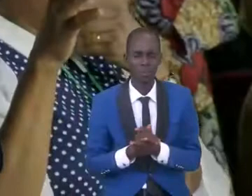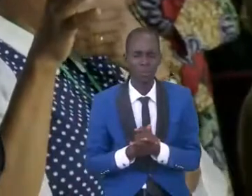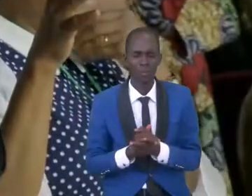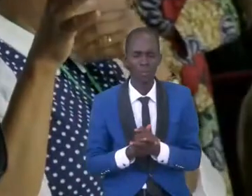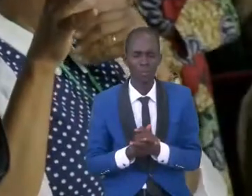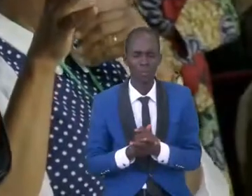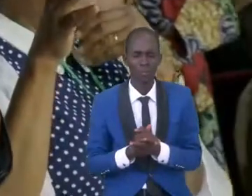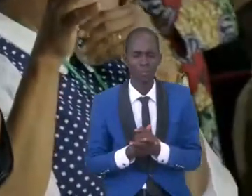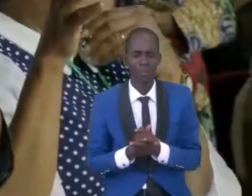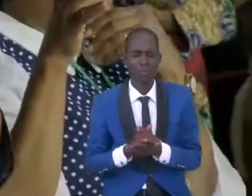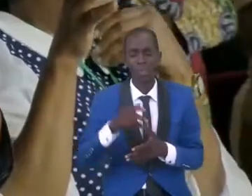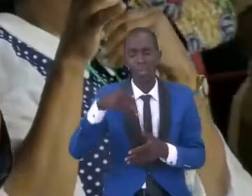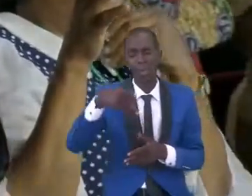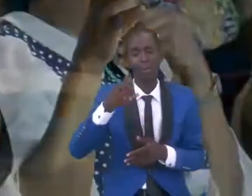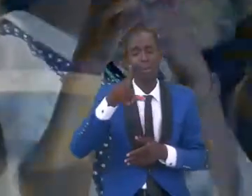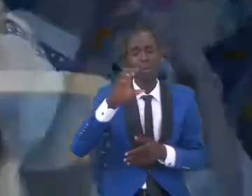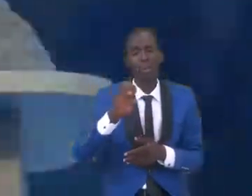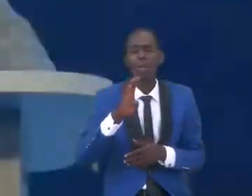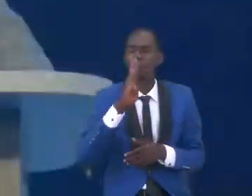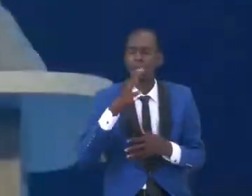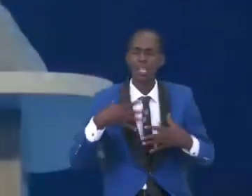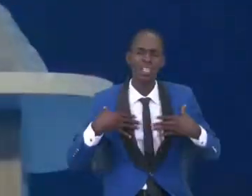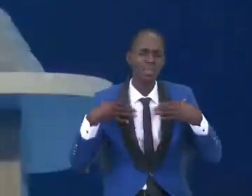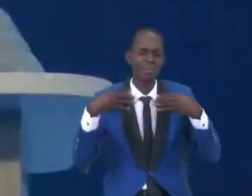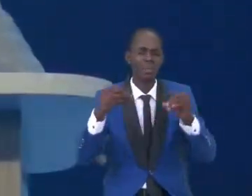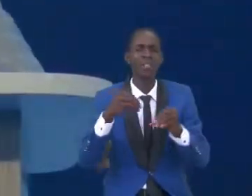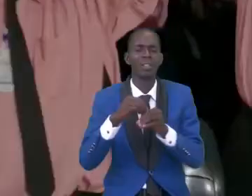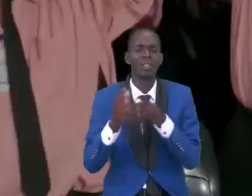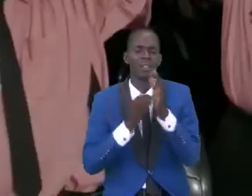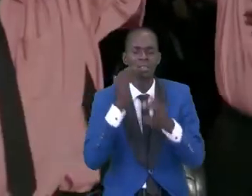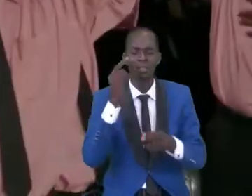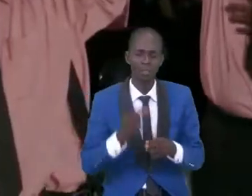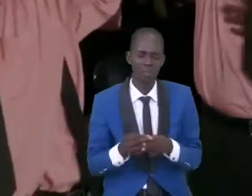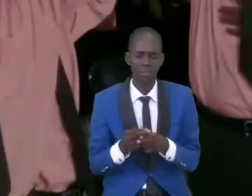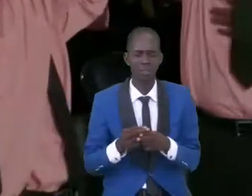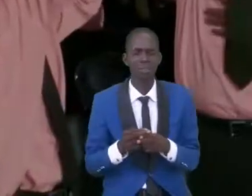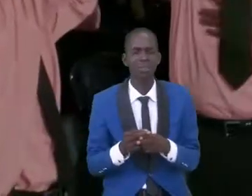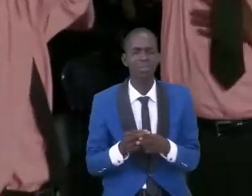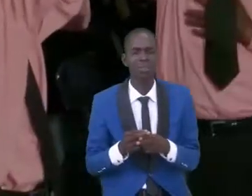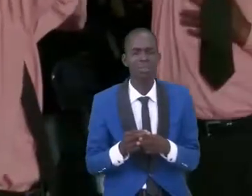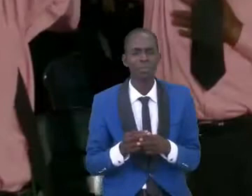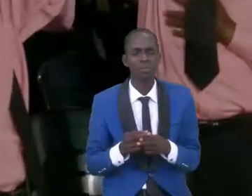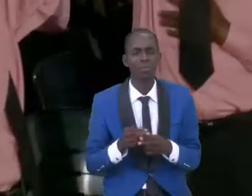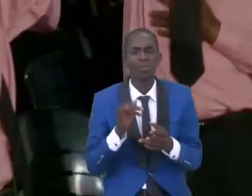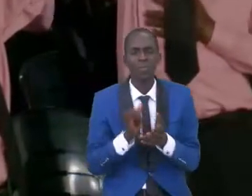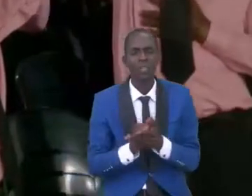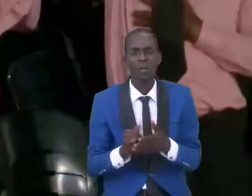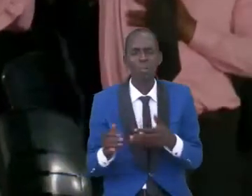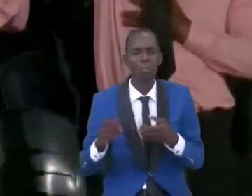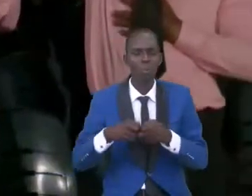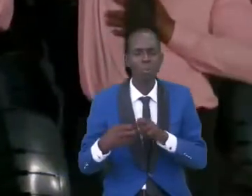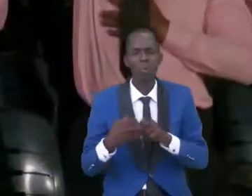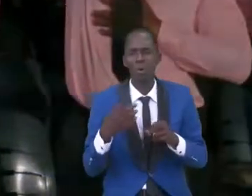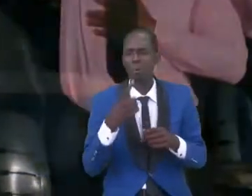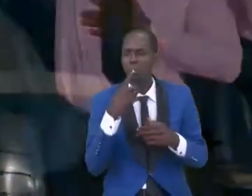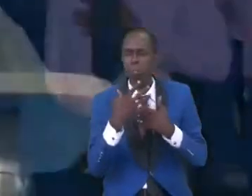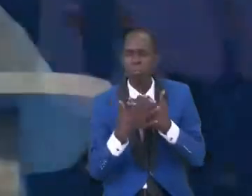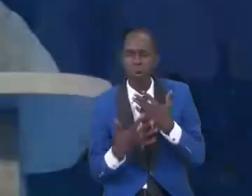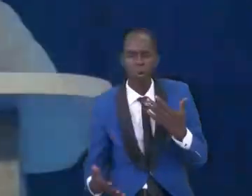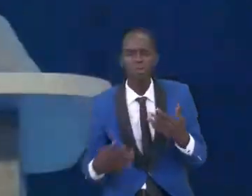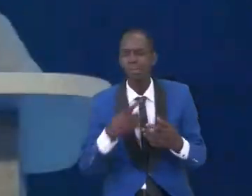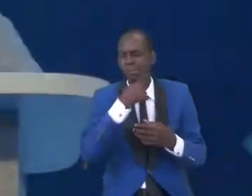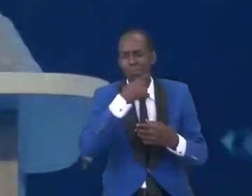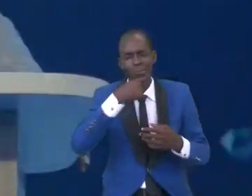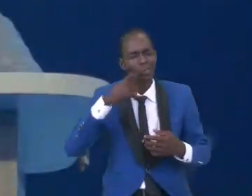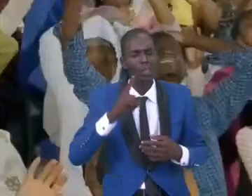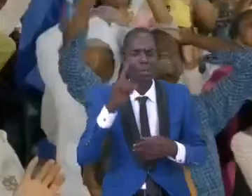I'll be healed in Jesus' name. That is your blood, dry up in